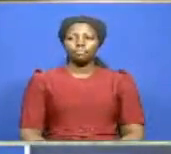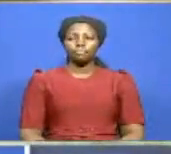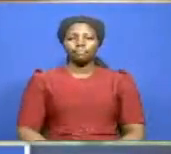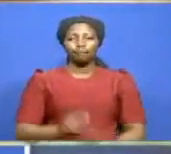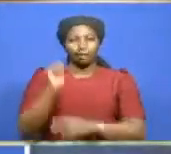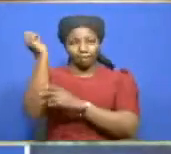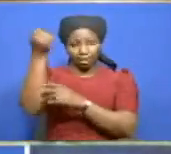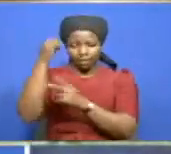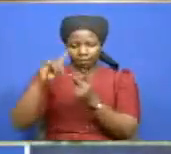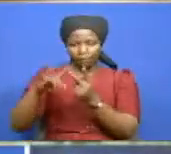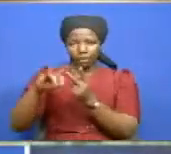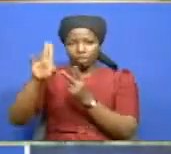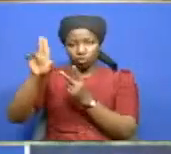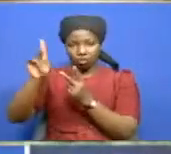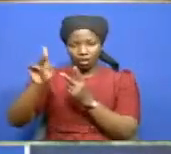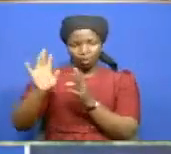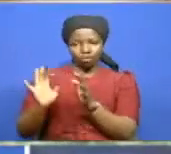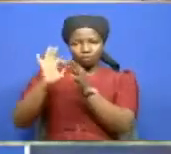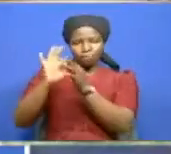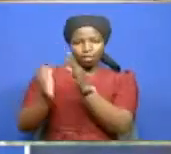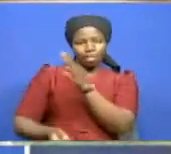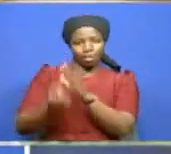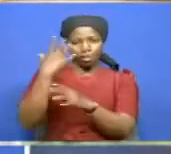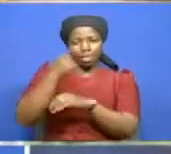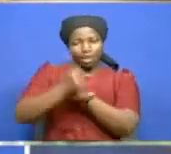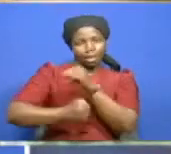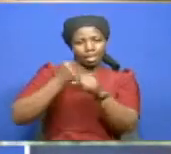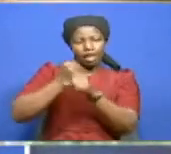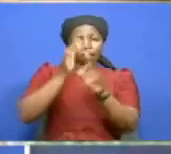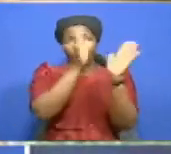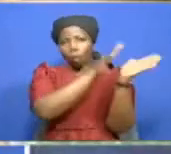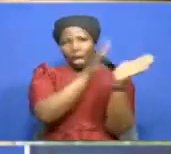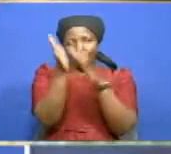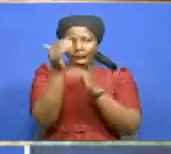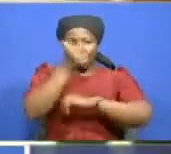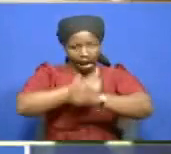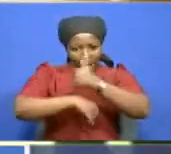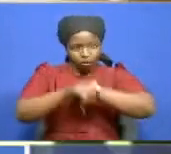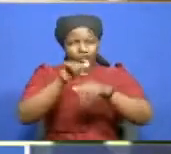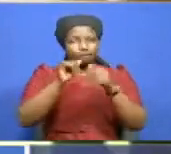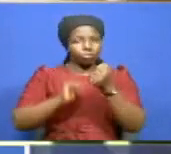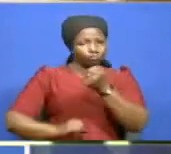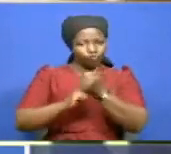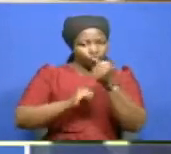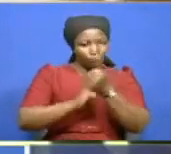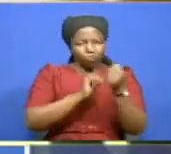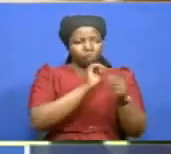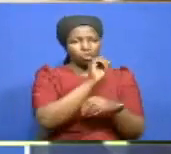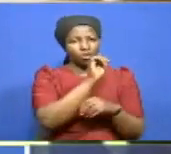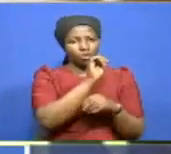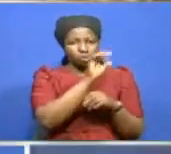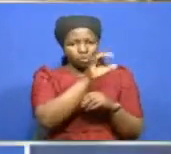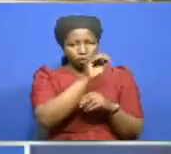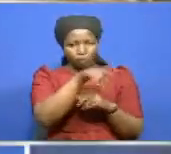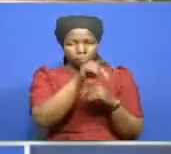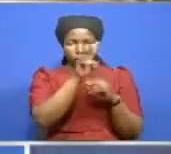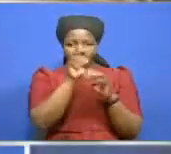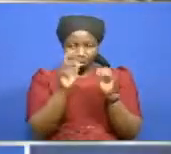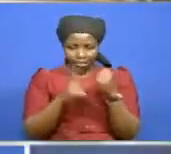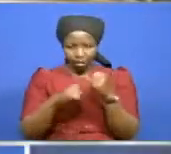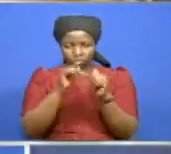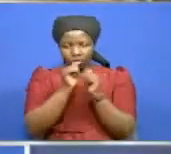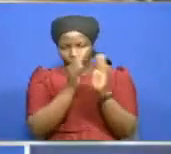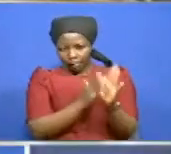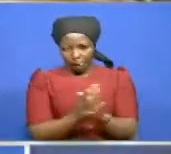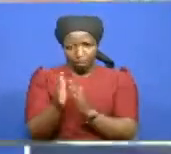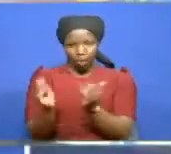Kenya and the United Kingdom jointly launched the Year of Climate Action as a build-up to the COP26 that is scheduled for 2021